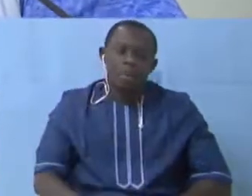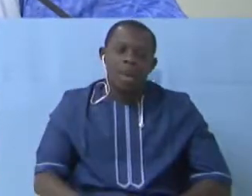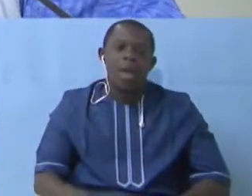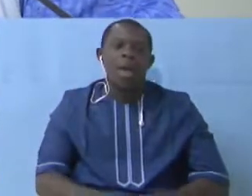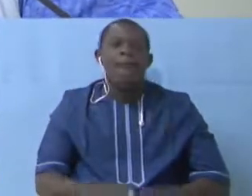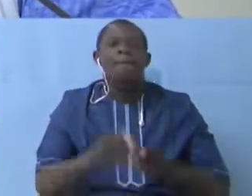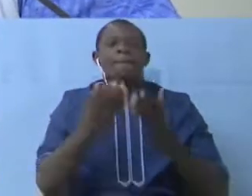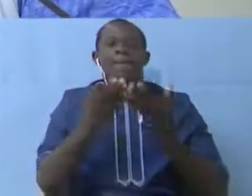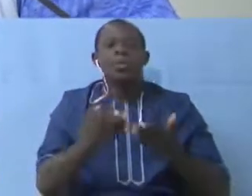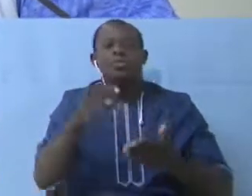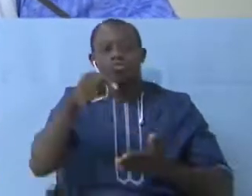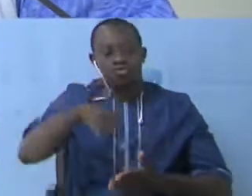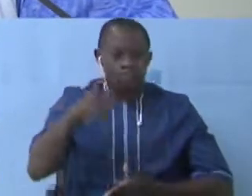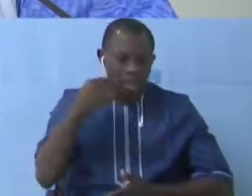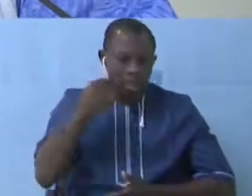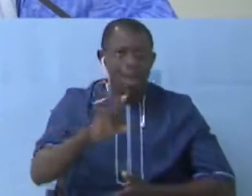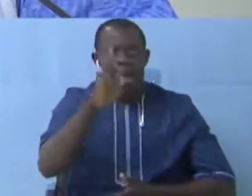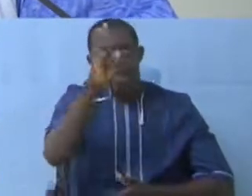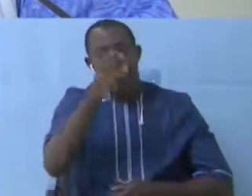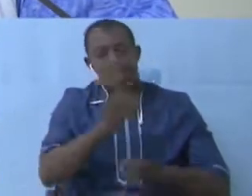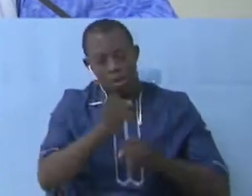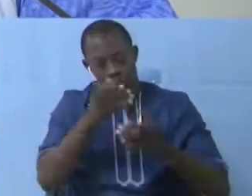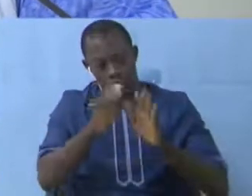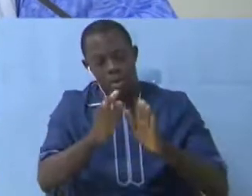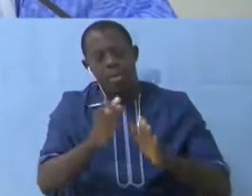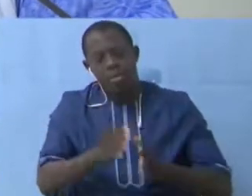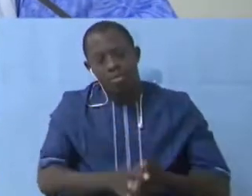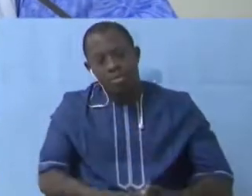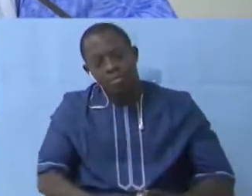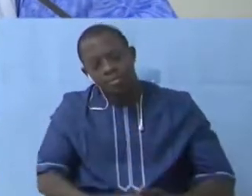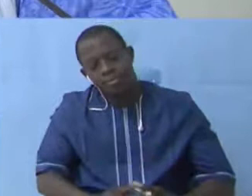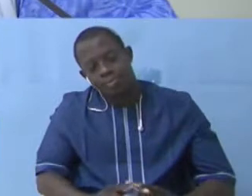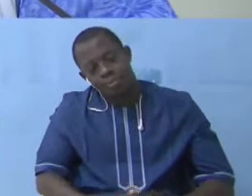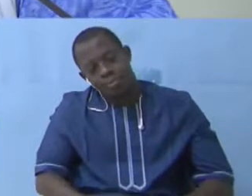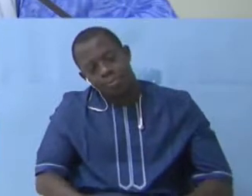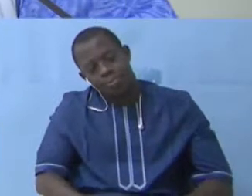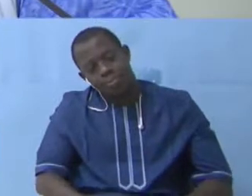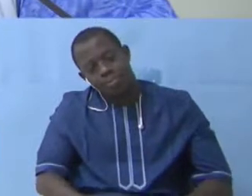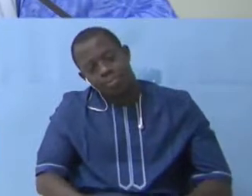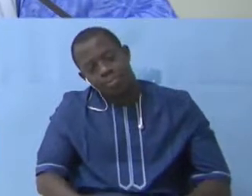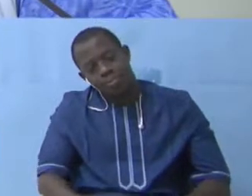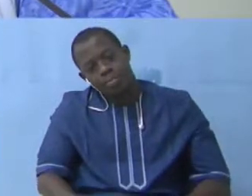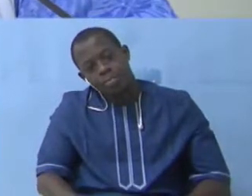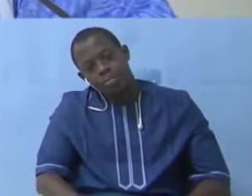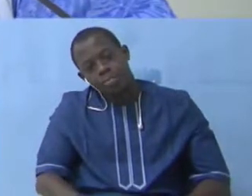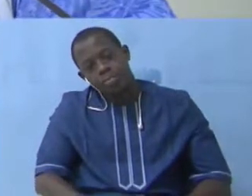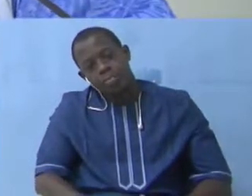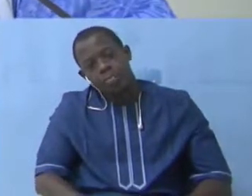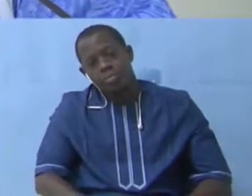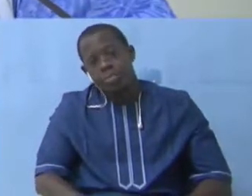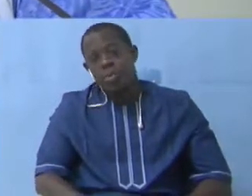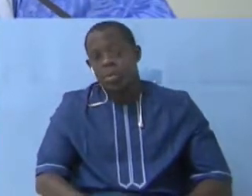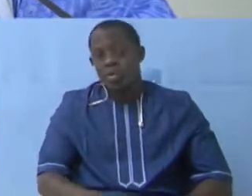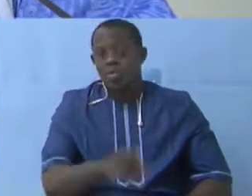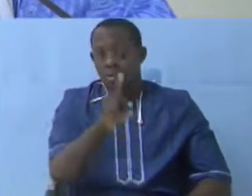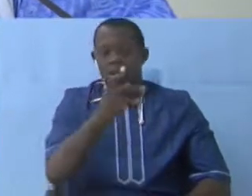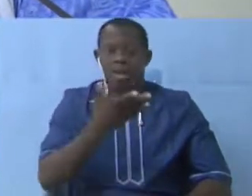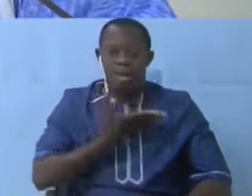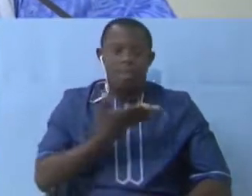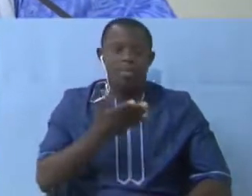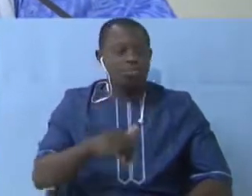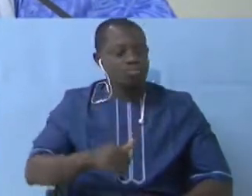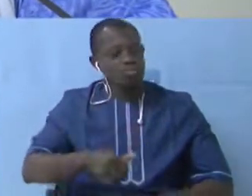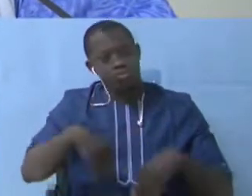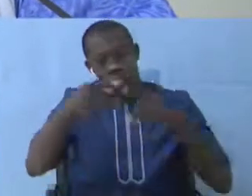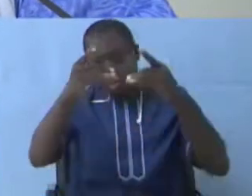la ko yàlla dogalee nii but it is this way that Allah has destined things to happen. am nga ci ndam de Well, you've got a